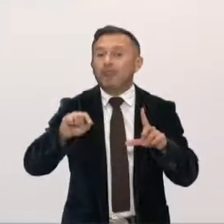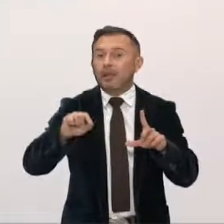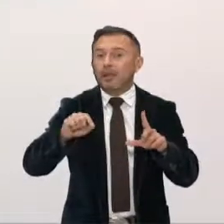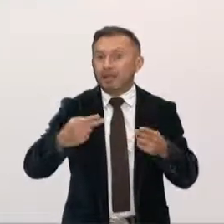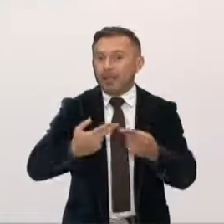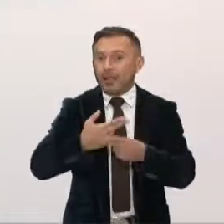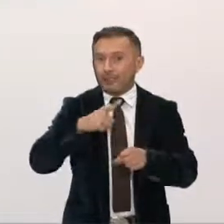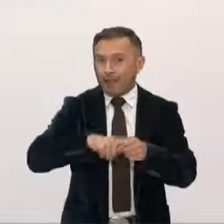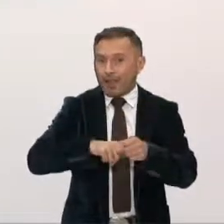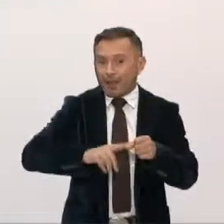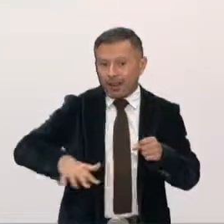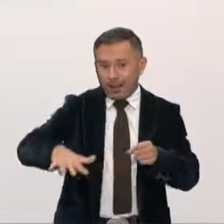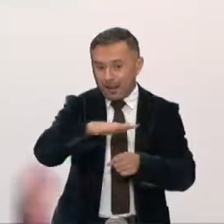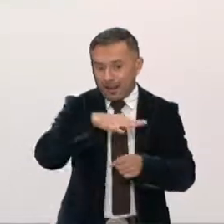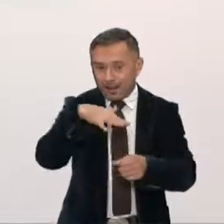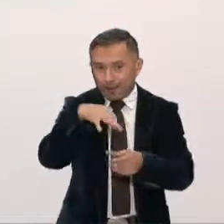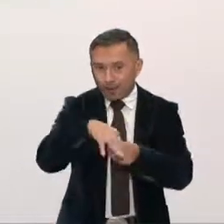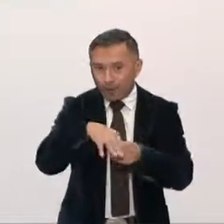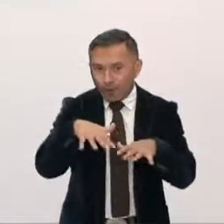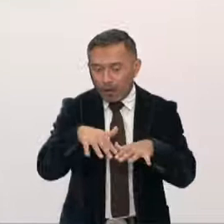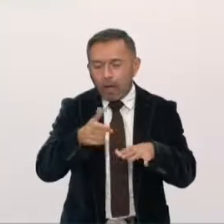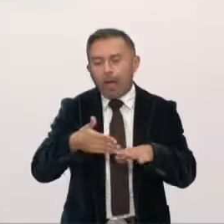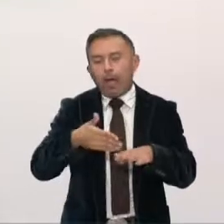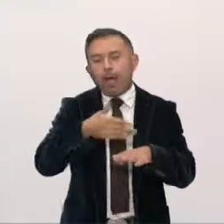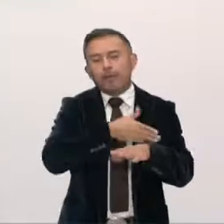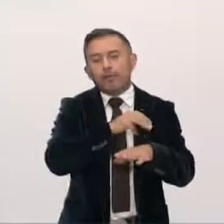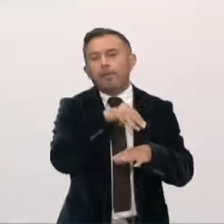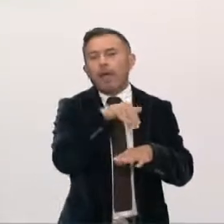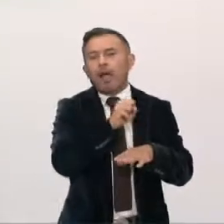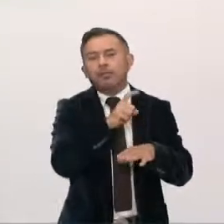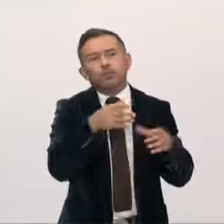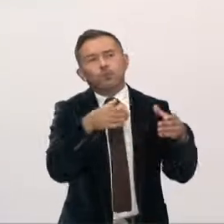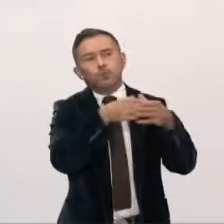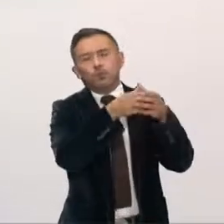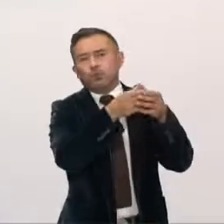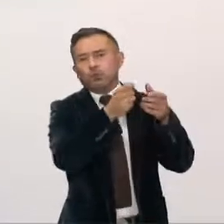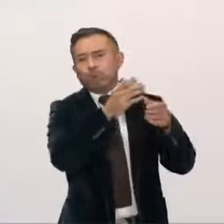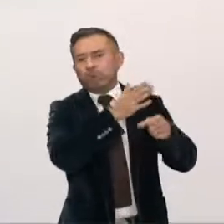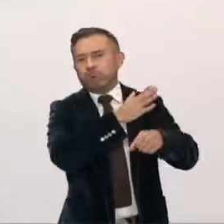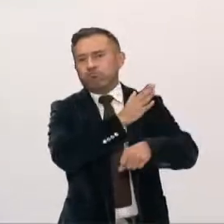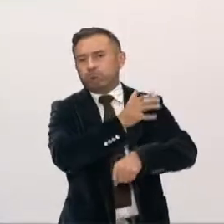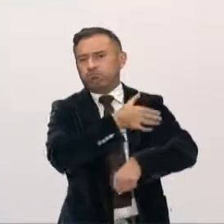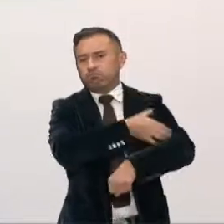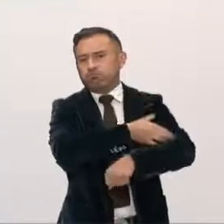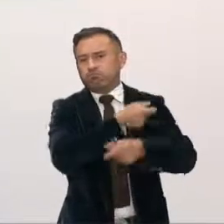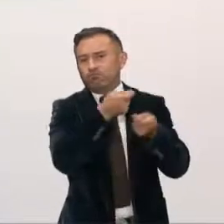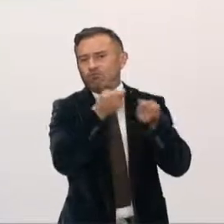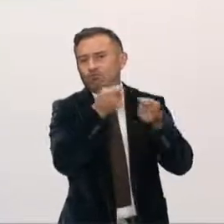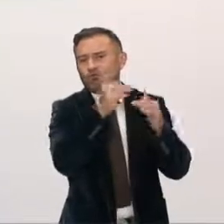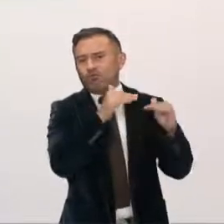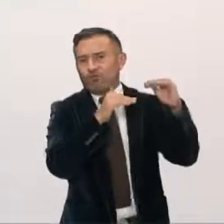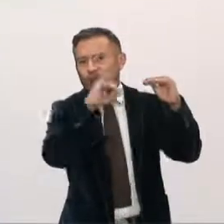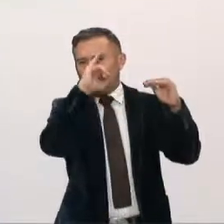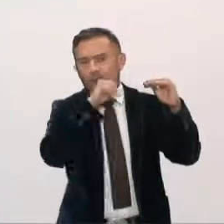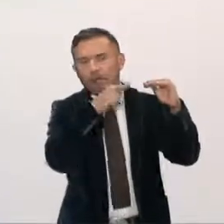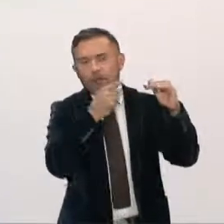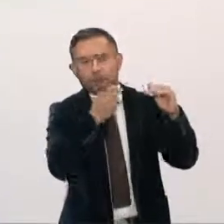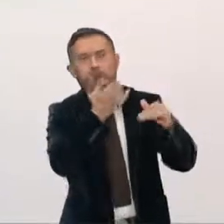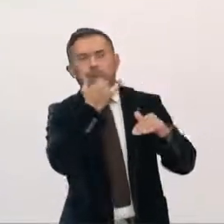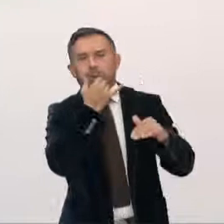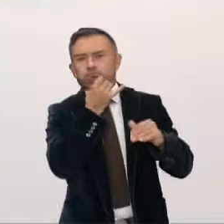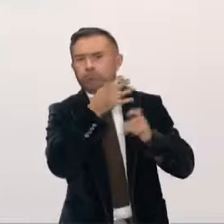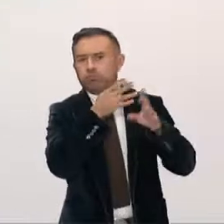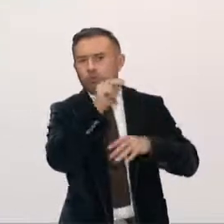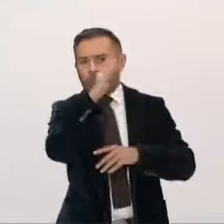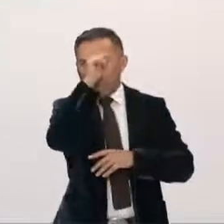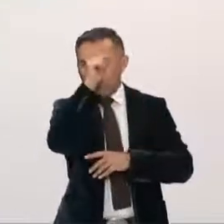Towards subnational elections, this reaction versus this cupola has not only been translated